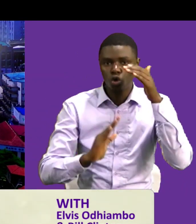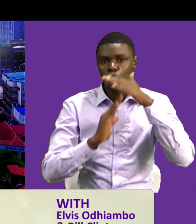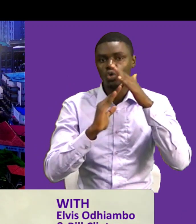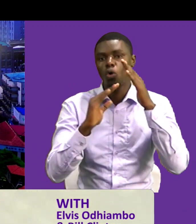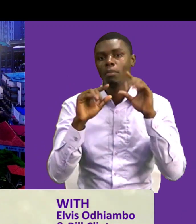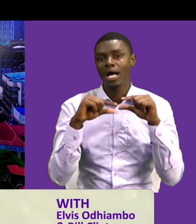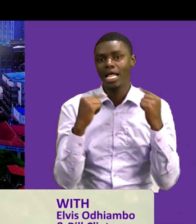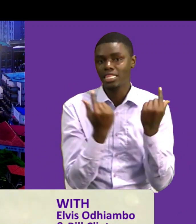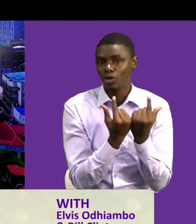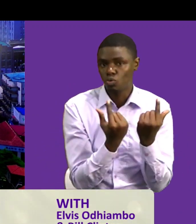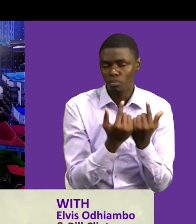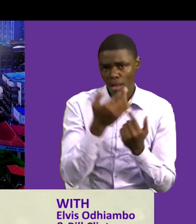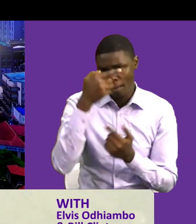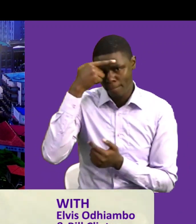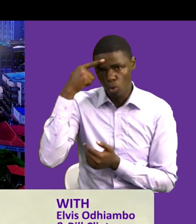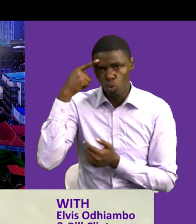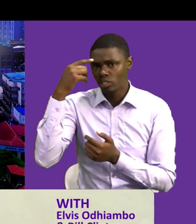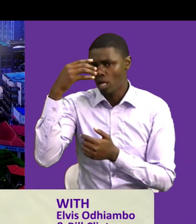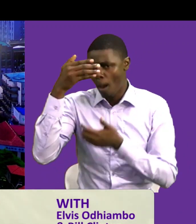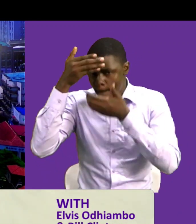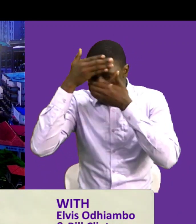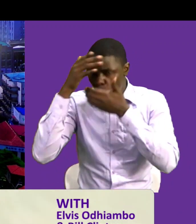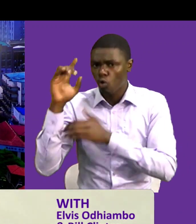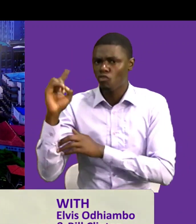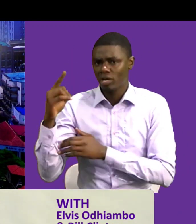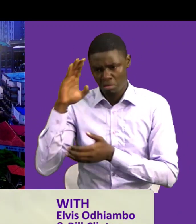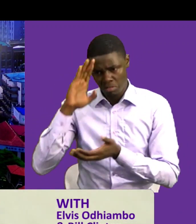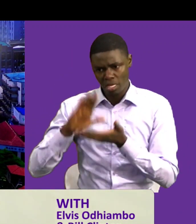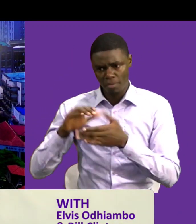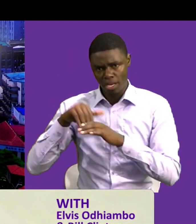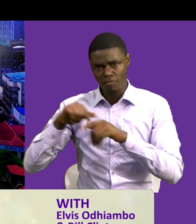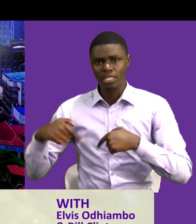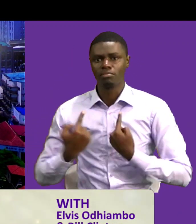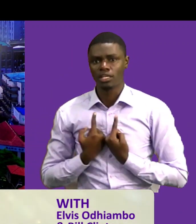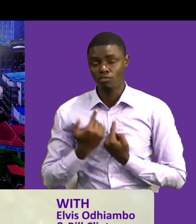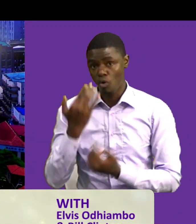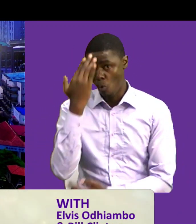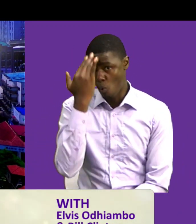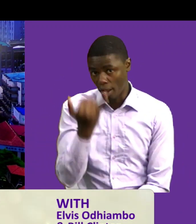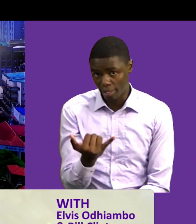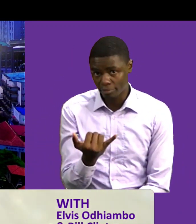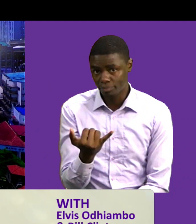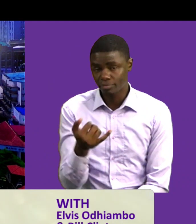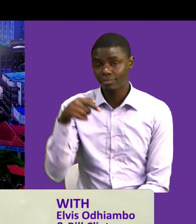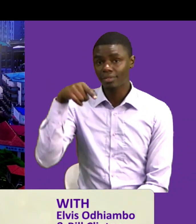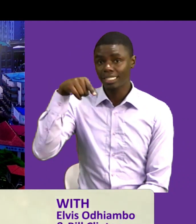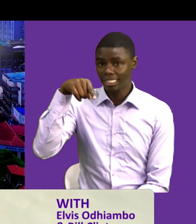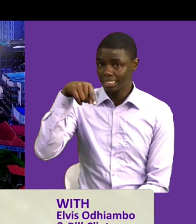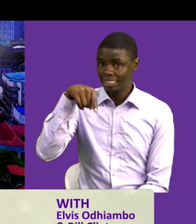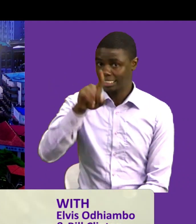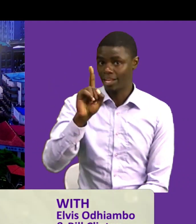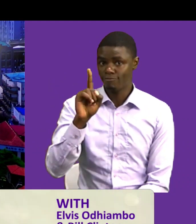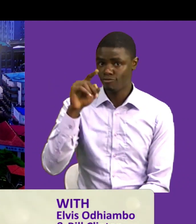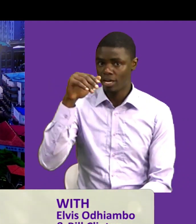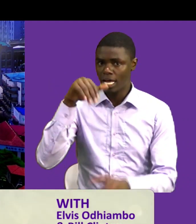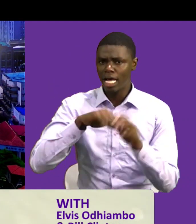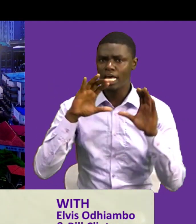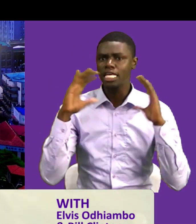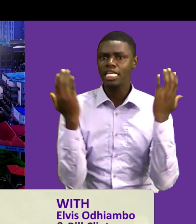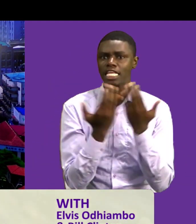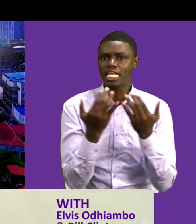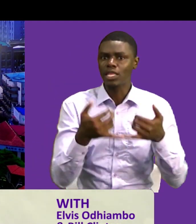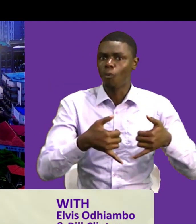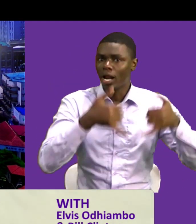group because Morocco first they believe in themselves because they have been in the World